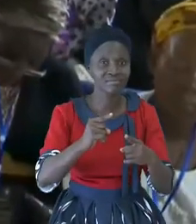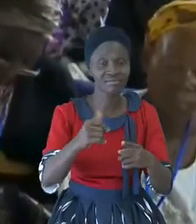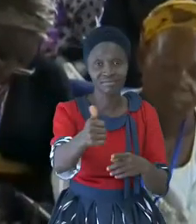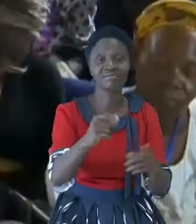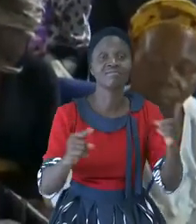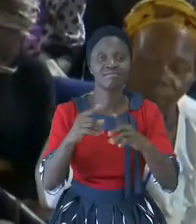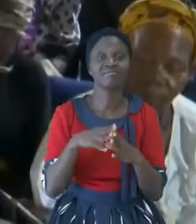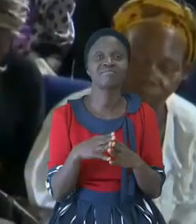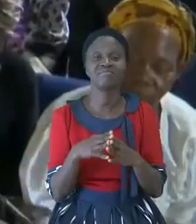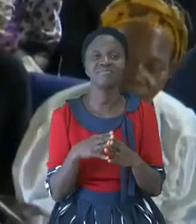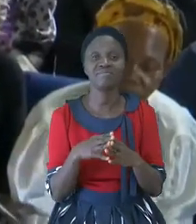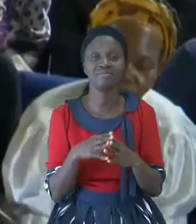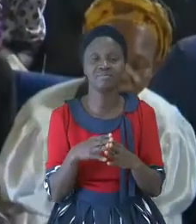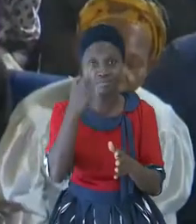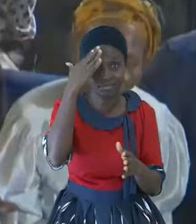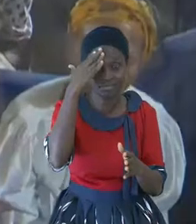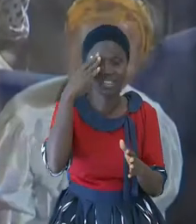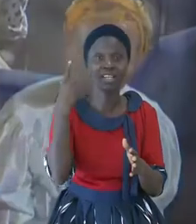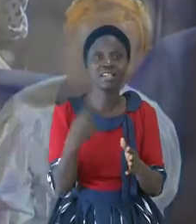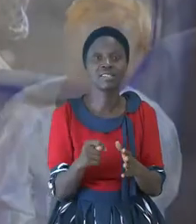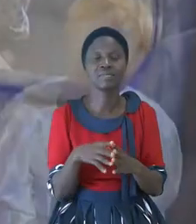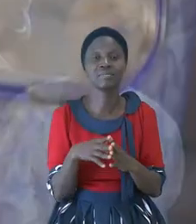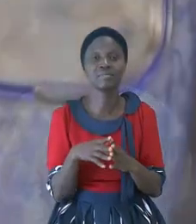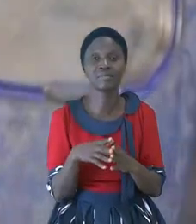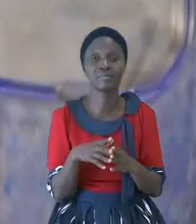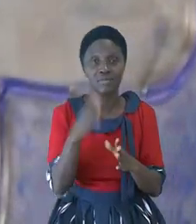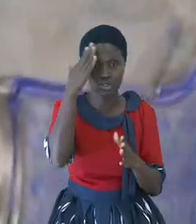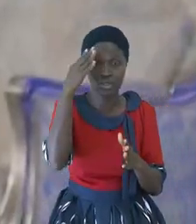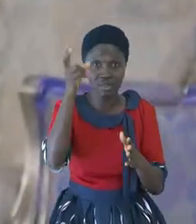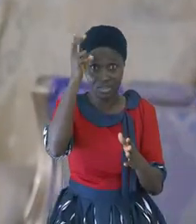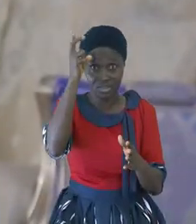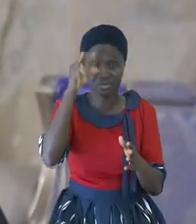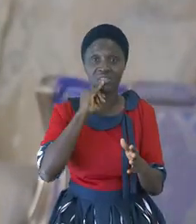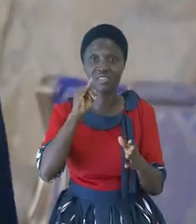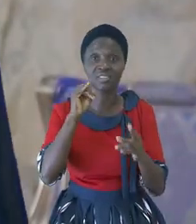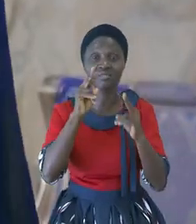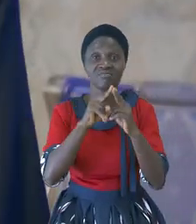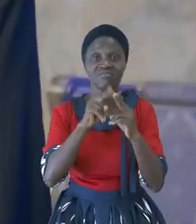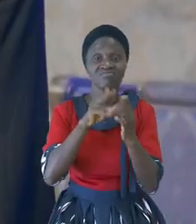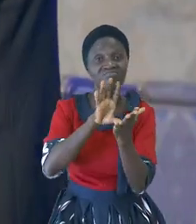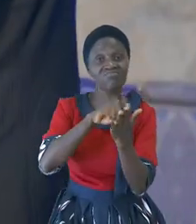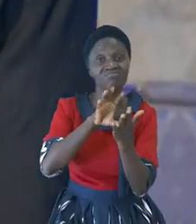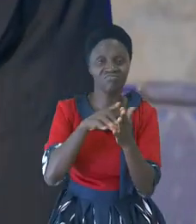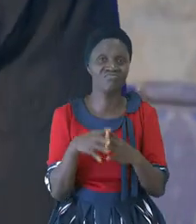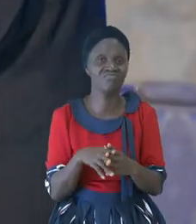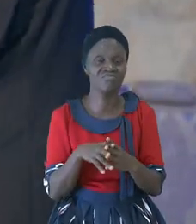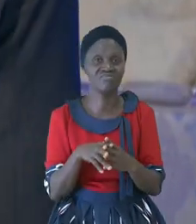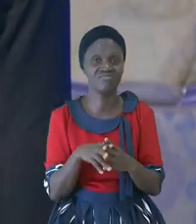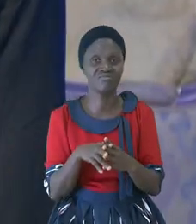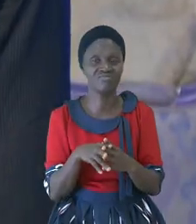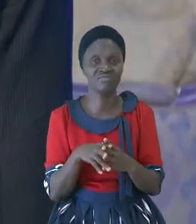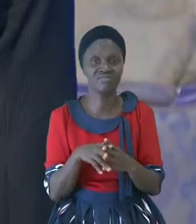you know, the devil is very tricky. The devil will say and whisper in